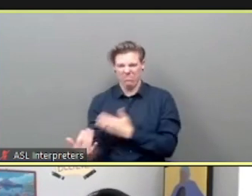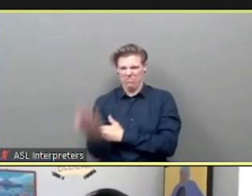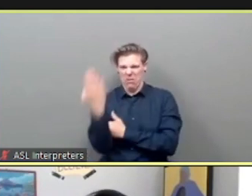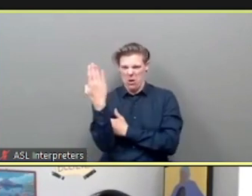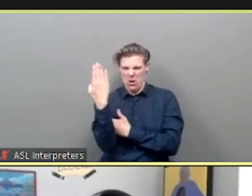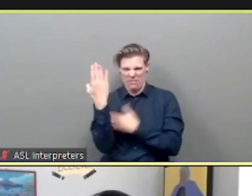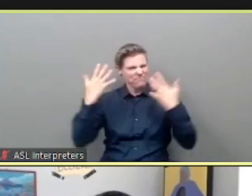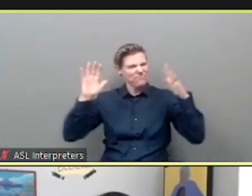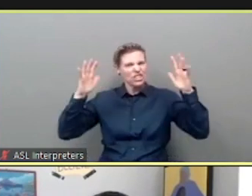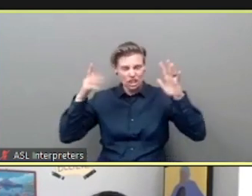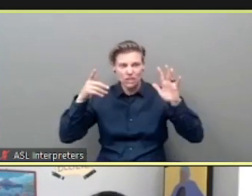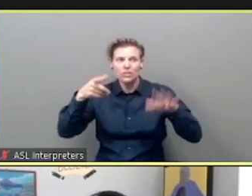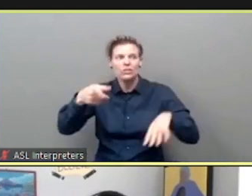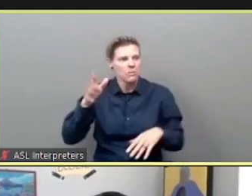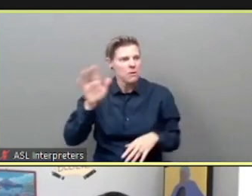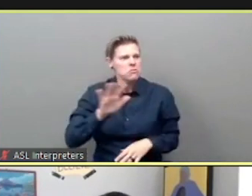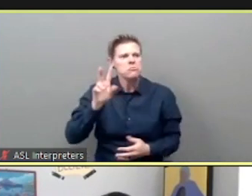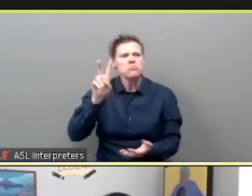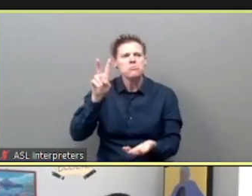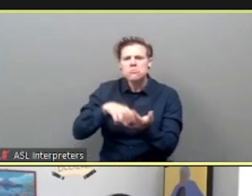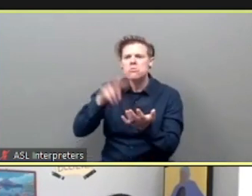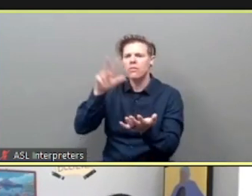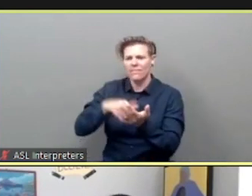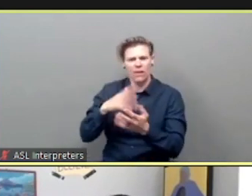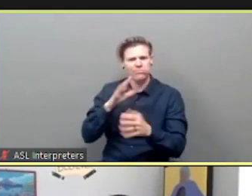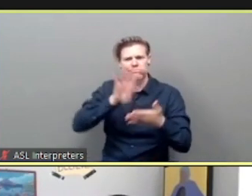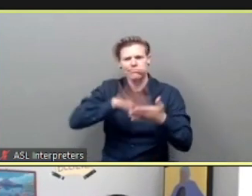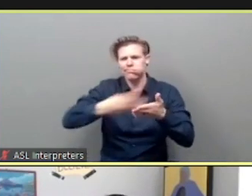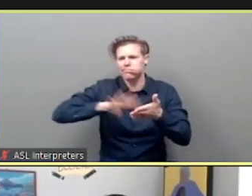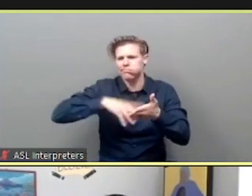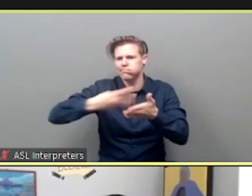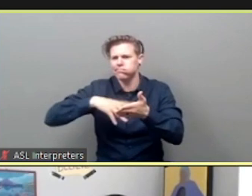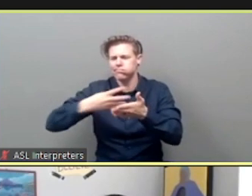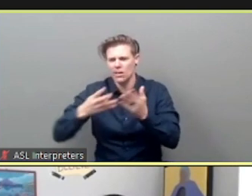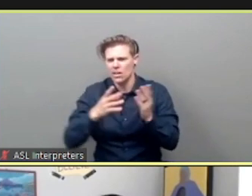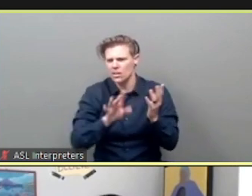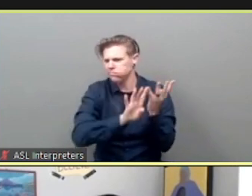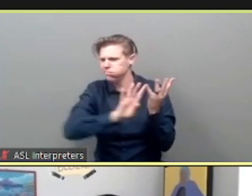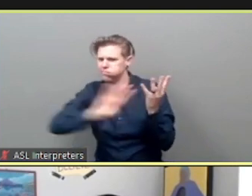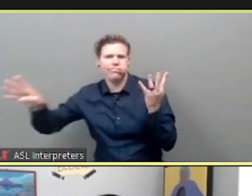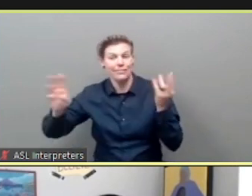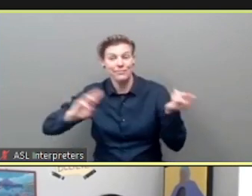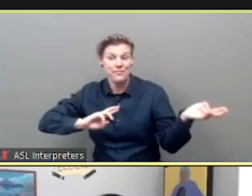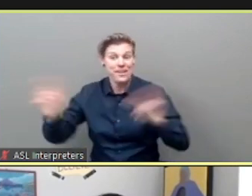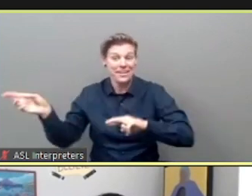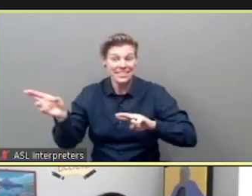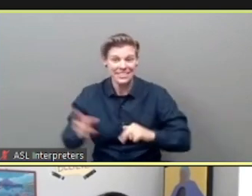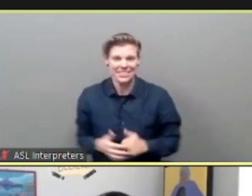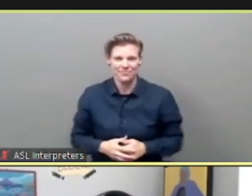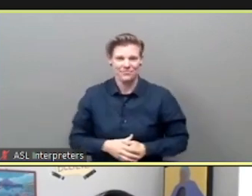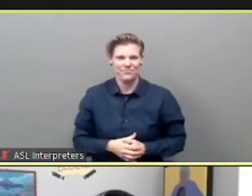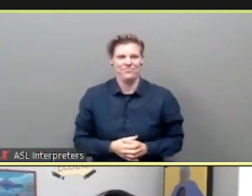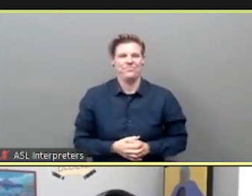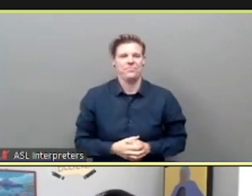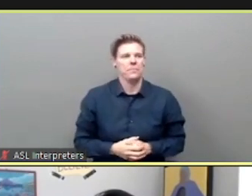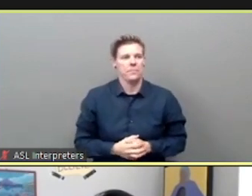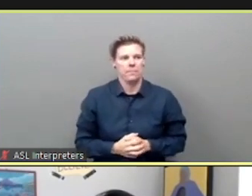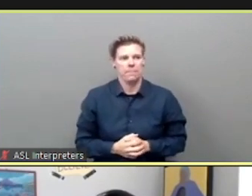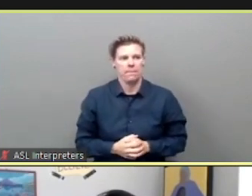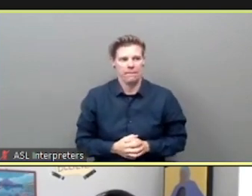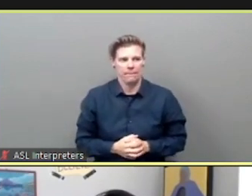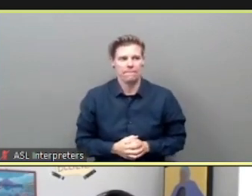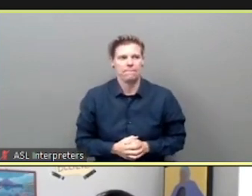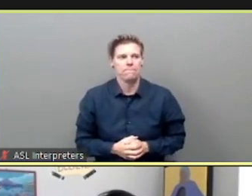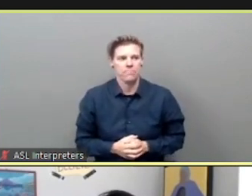gotten appointments for their kids. So that's super exciting. Next slide. There's a little